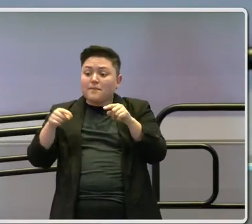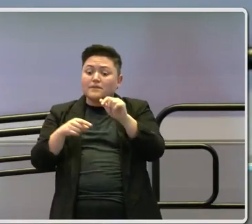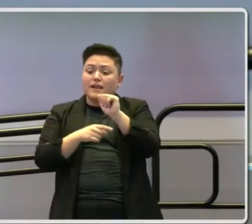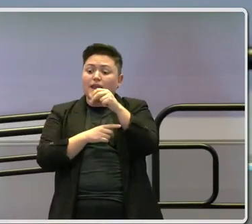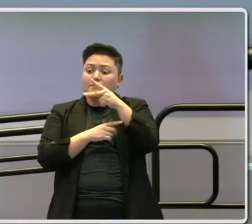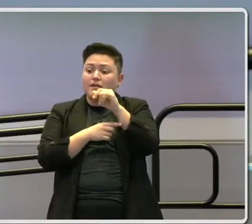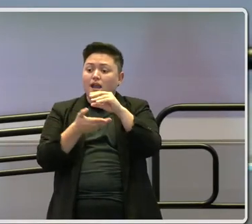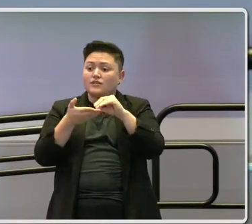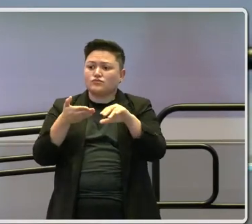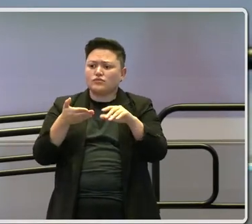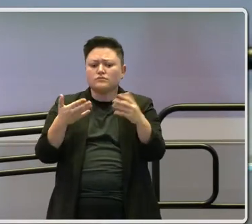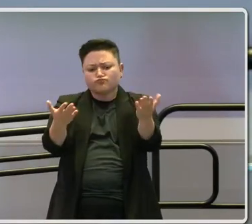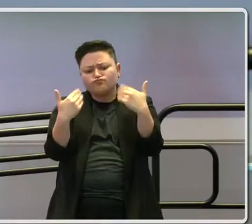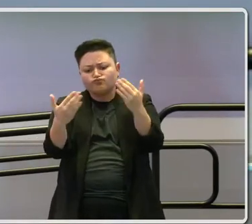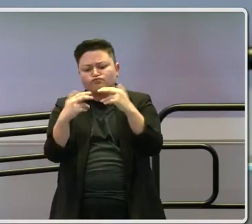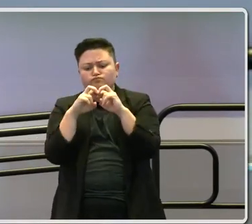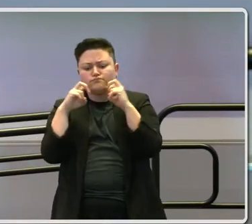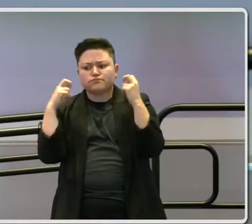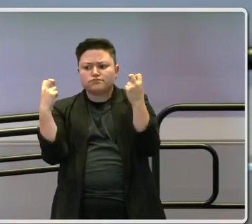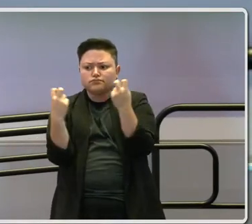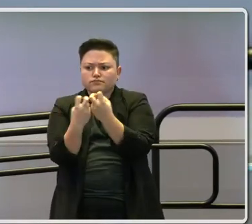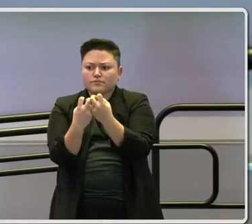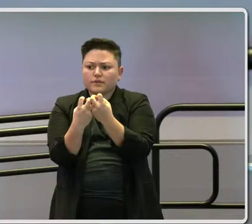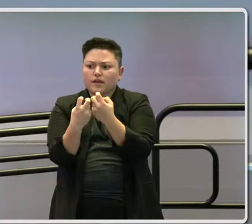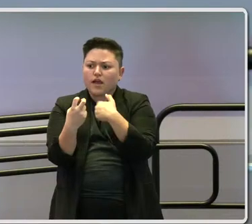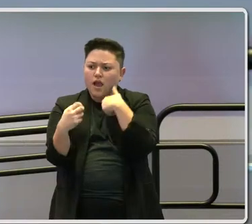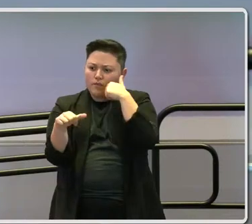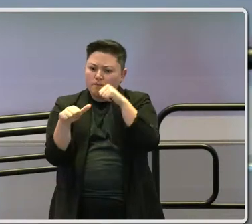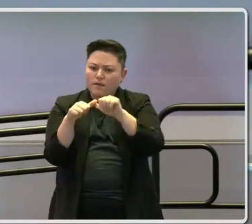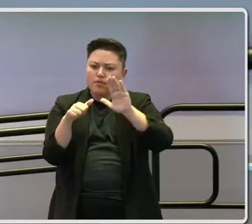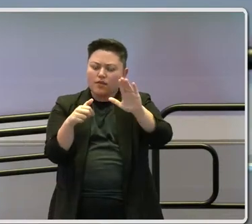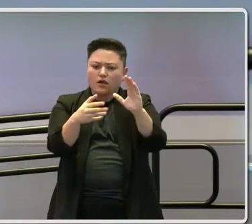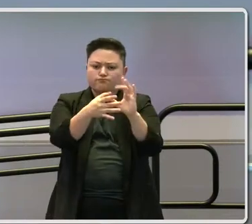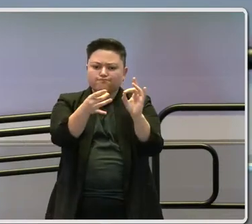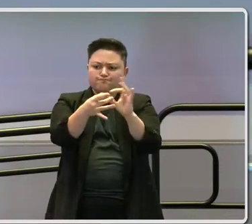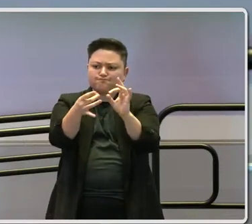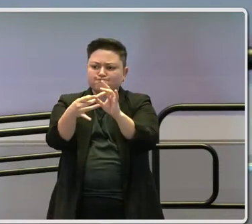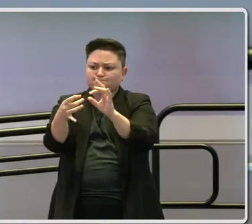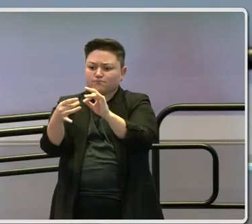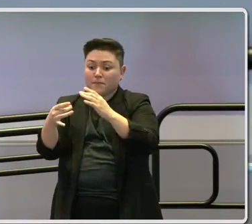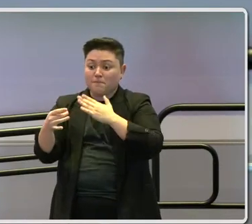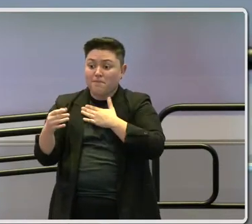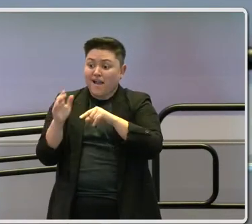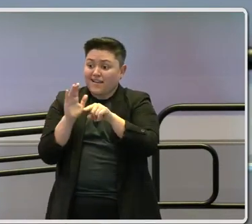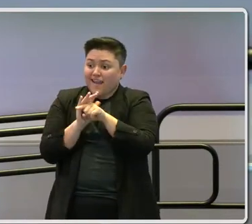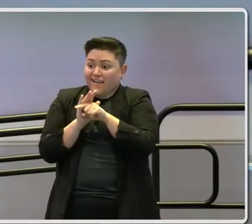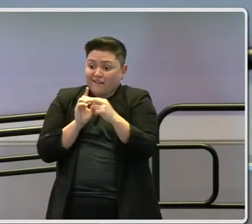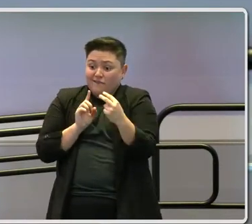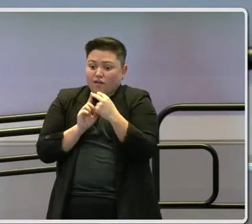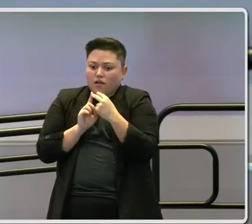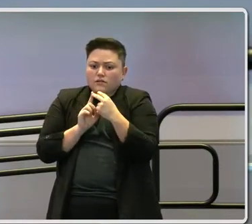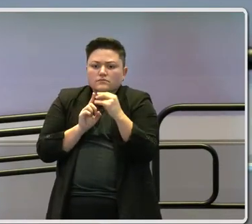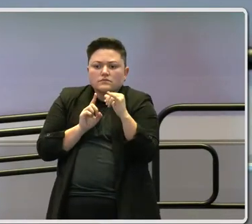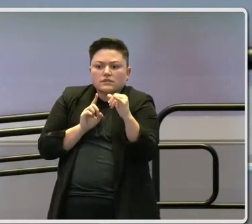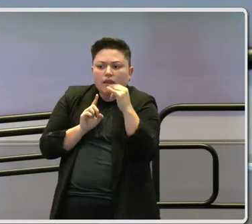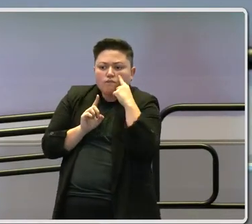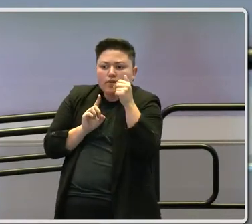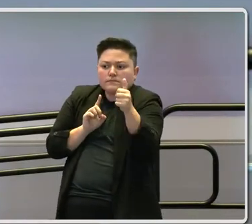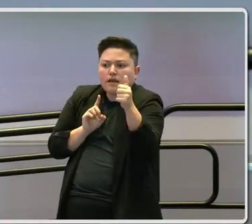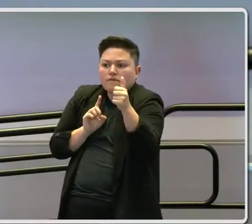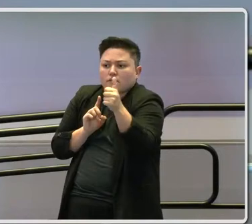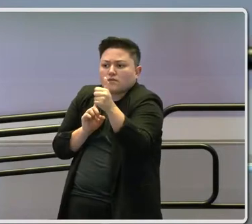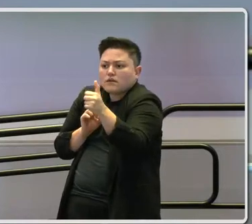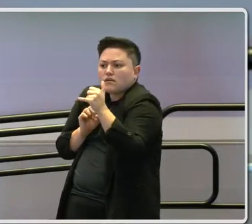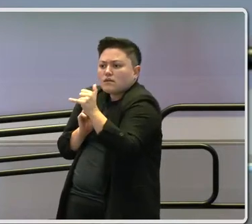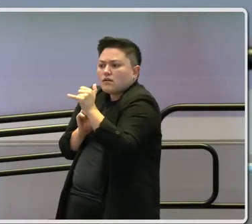Islander students. I will never forget the harrowing sentiments that somewhat mirrored my own negative self-talk. One student